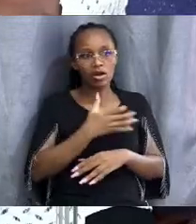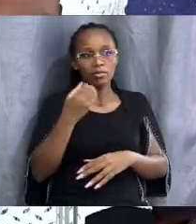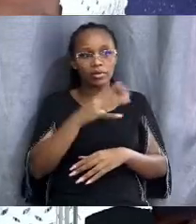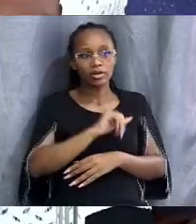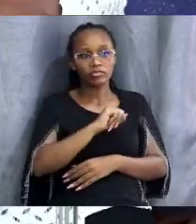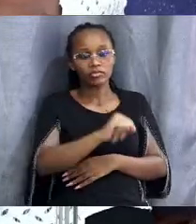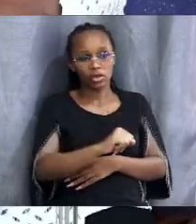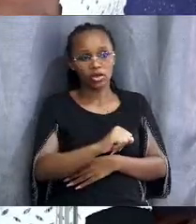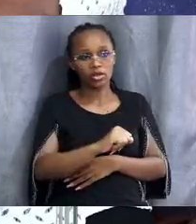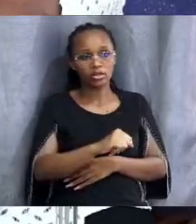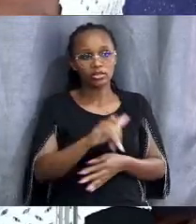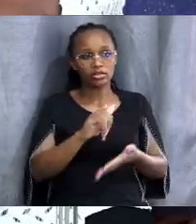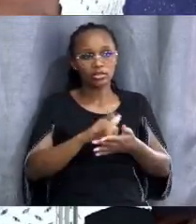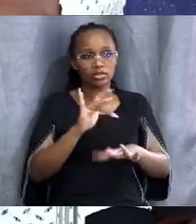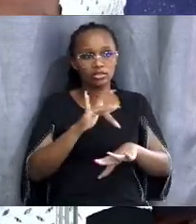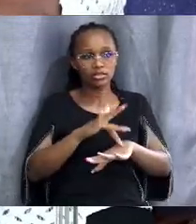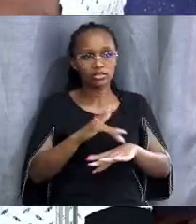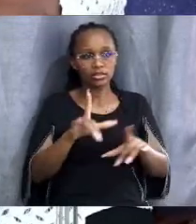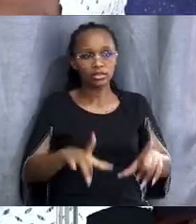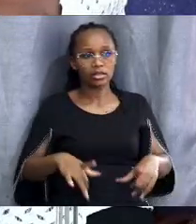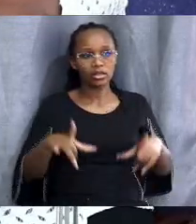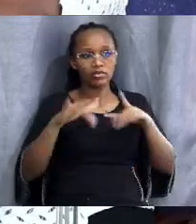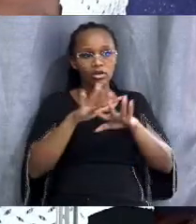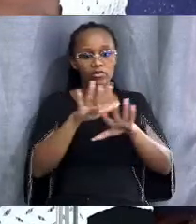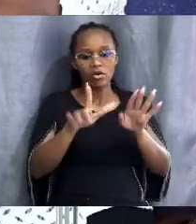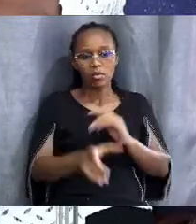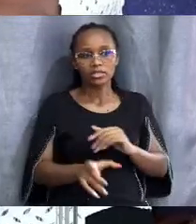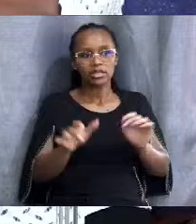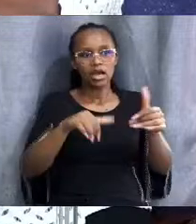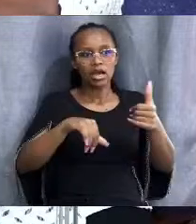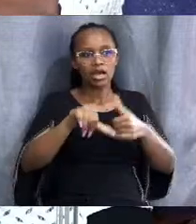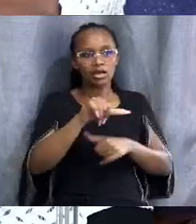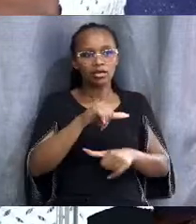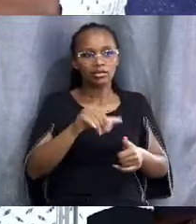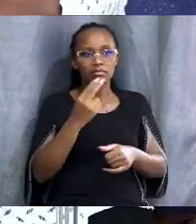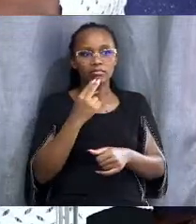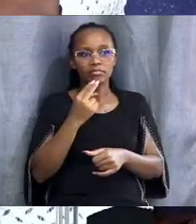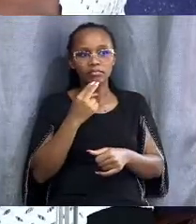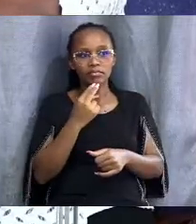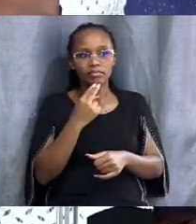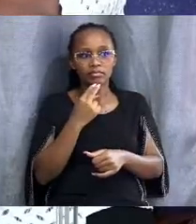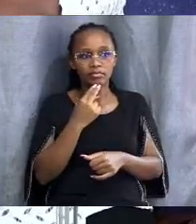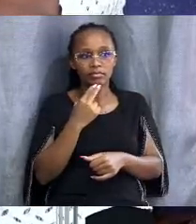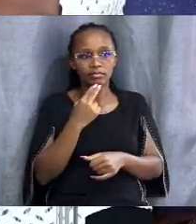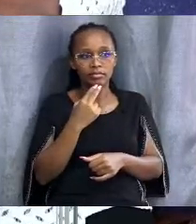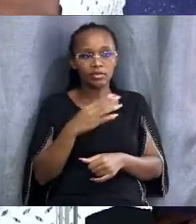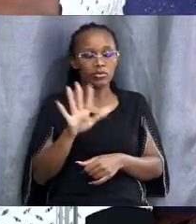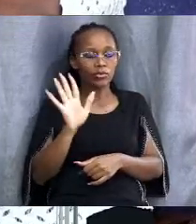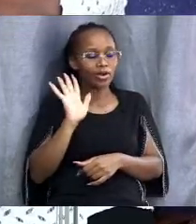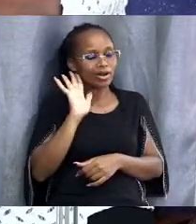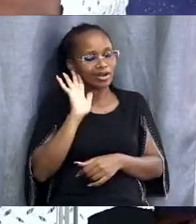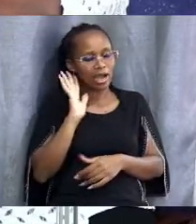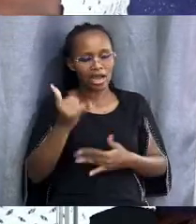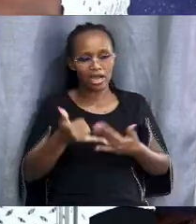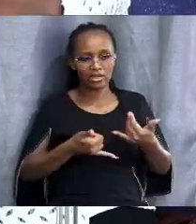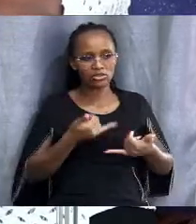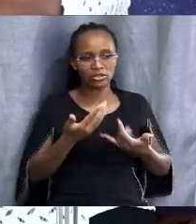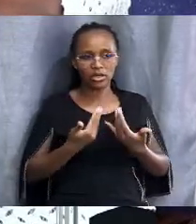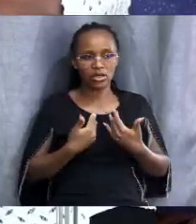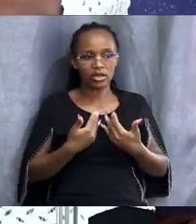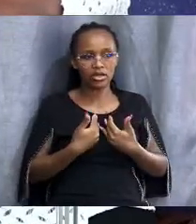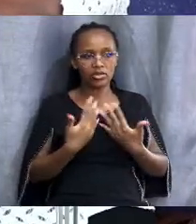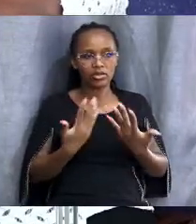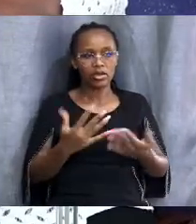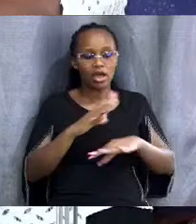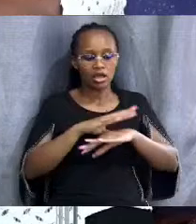soul that touched the lives of everyone around you. Your laughter was music to my ears, your hugs a source